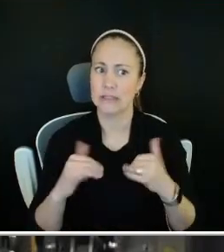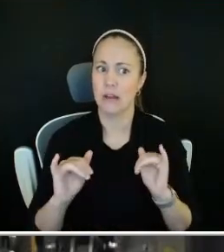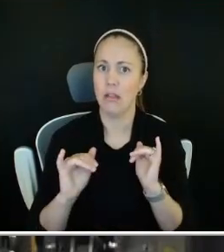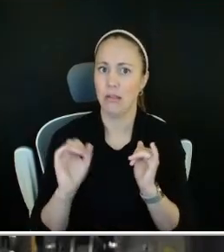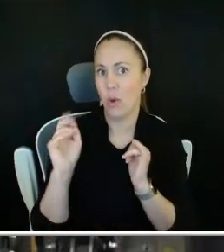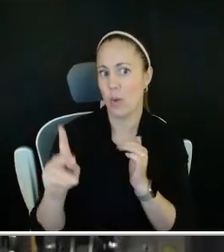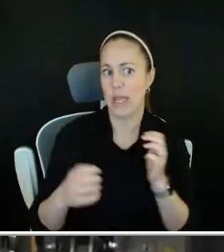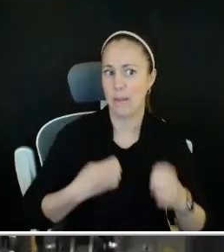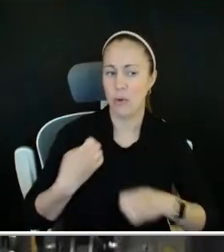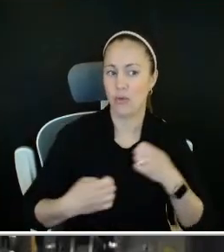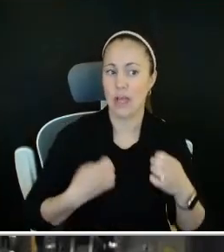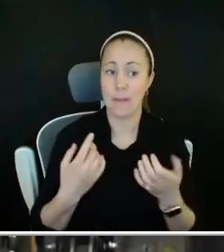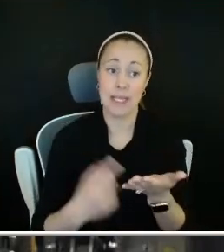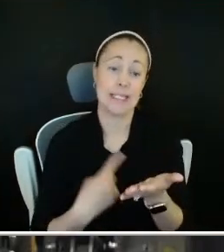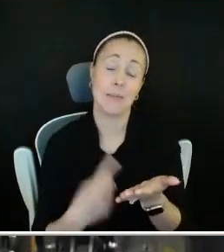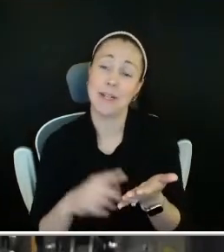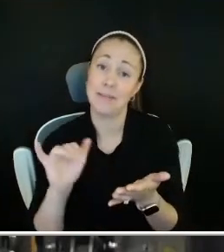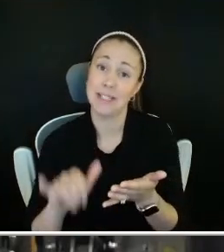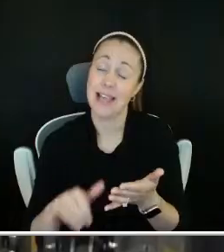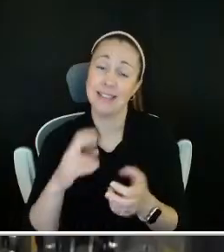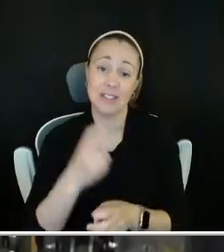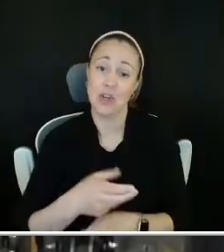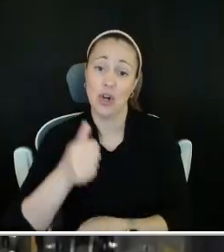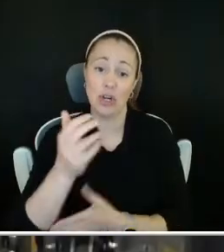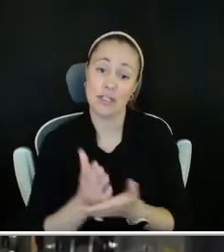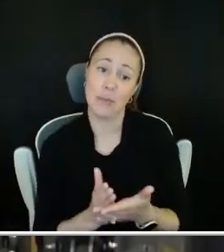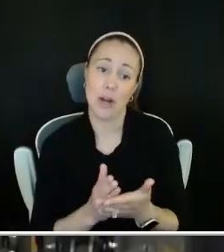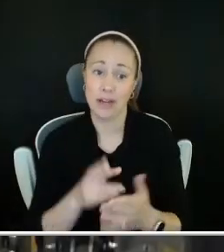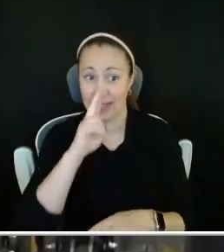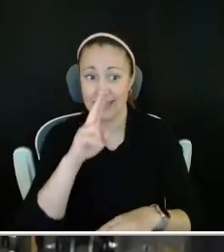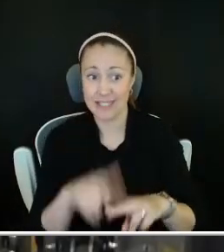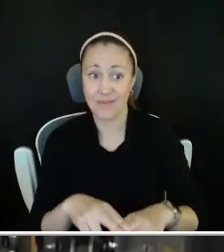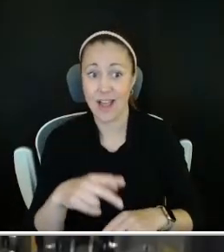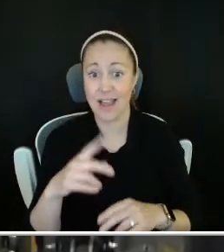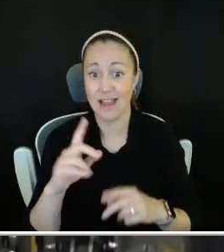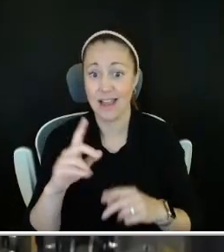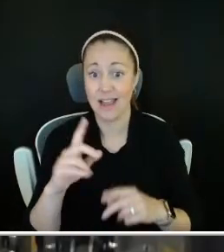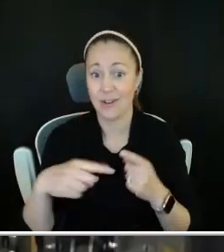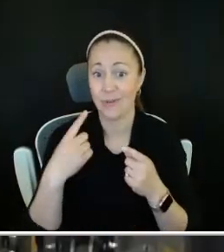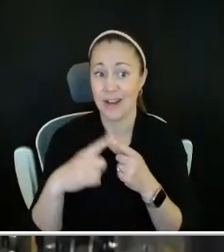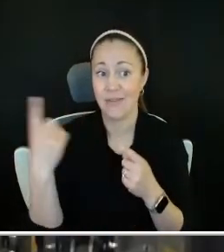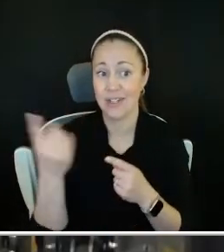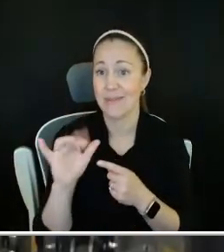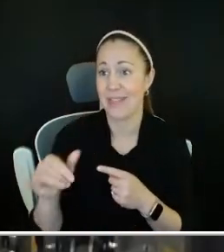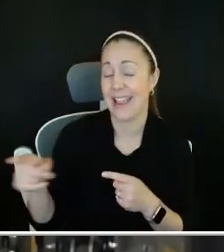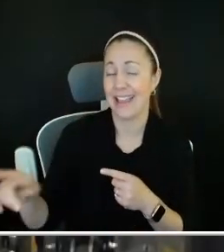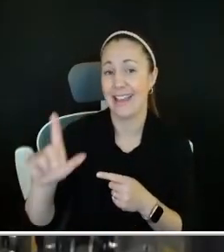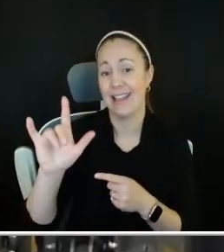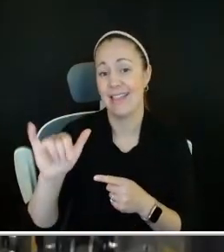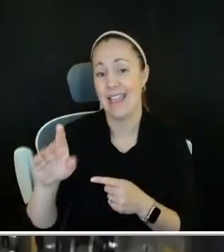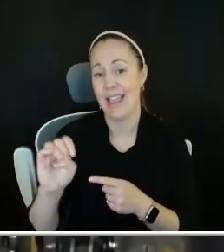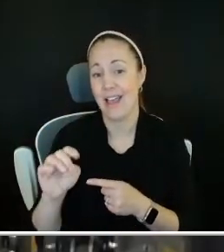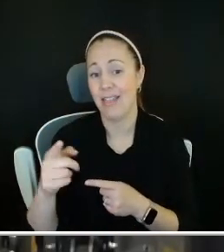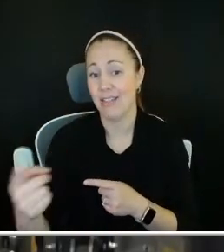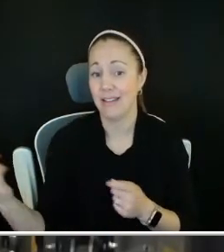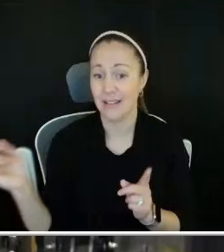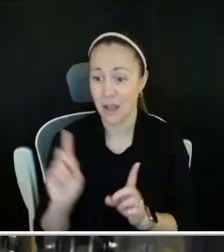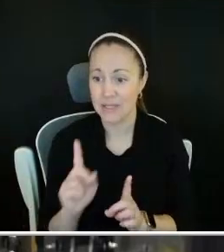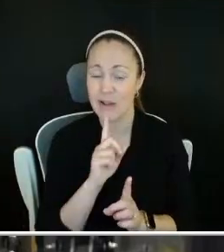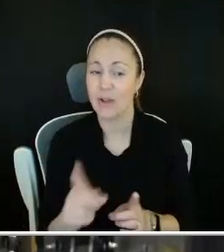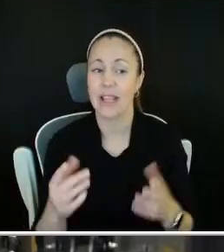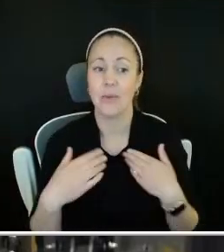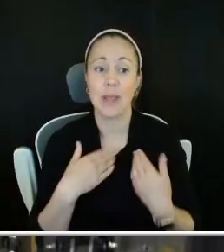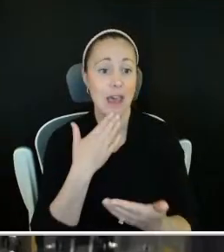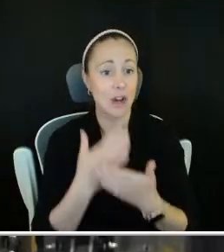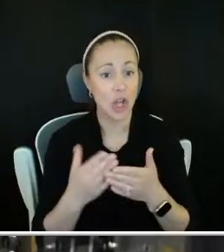Sometimes that's the hardest part. So it's fun whenever someone like Lael comes in, because we had a good banter back and forth, and we can joke around with